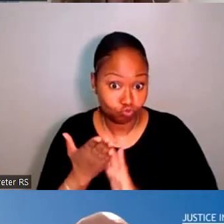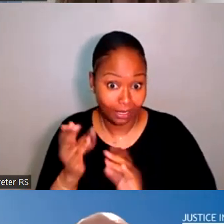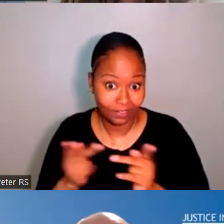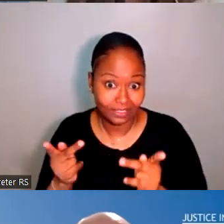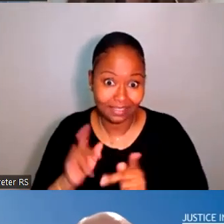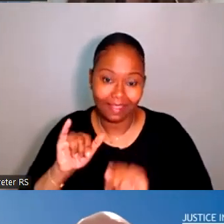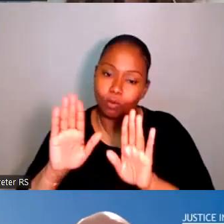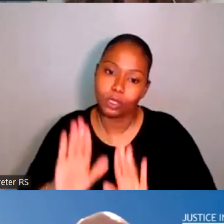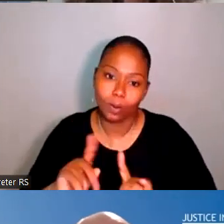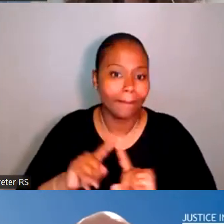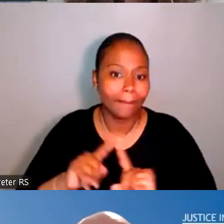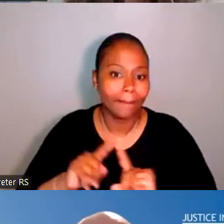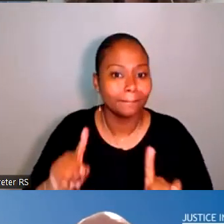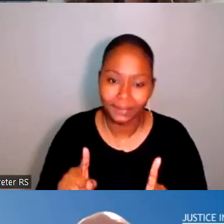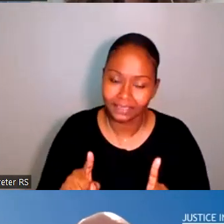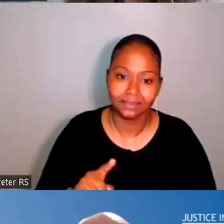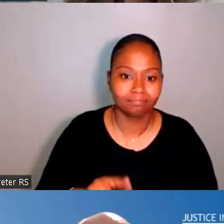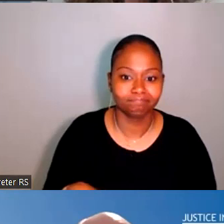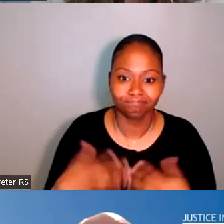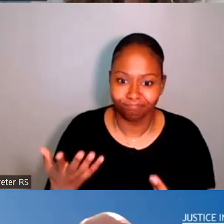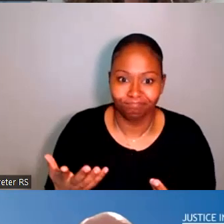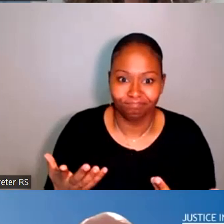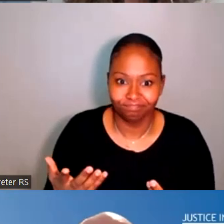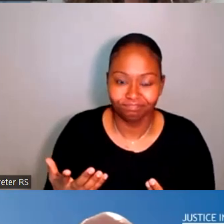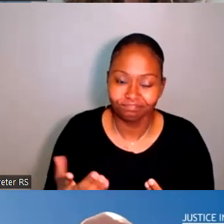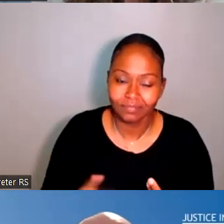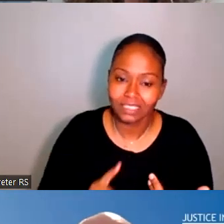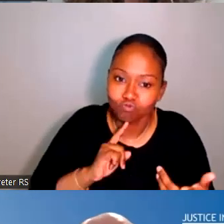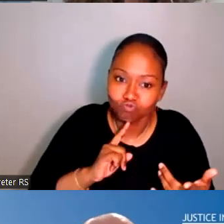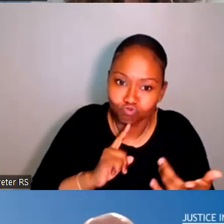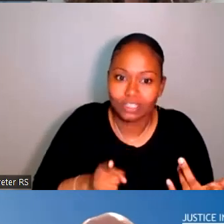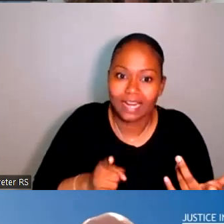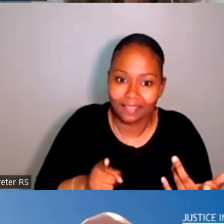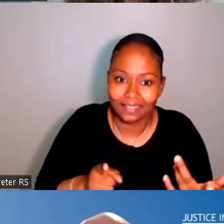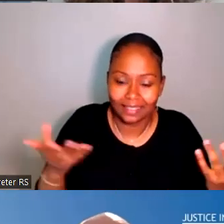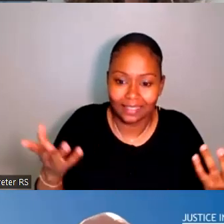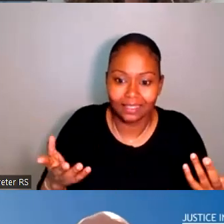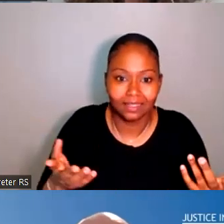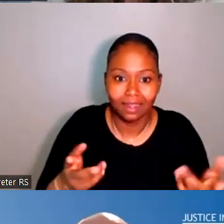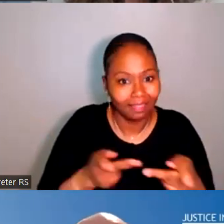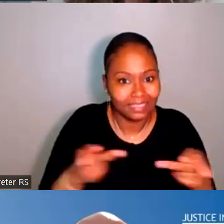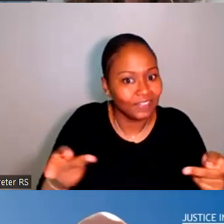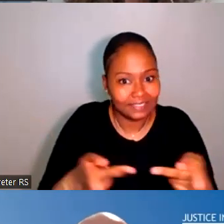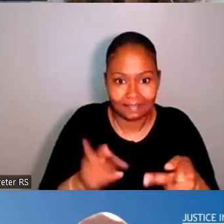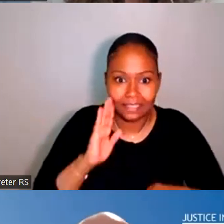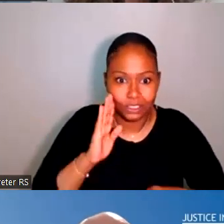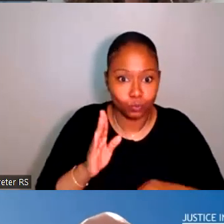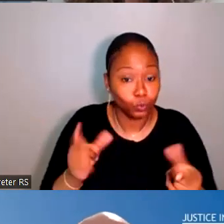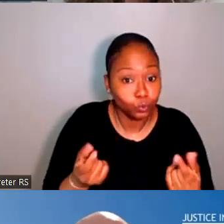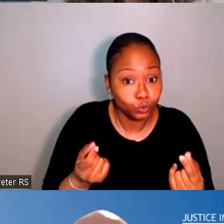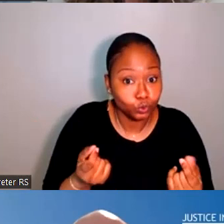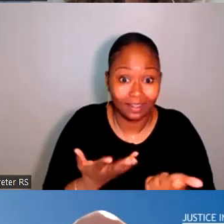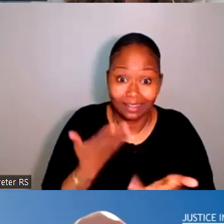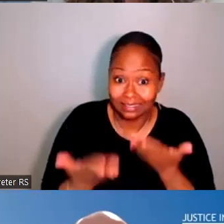But in practice, flexibility to the facility operator is that they're going to do things in a way that may